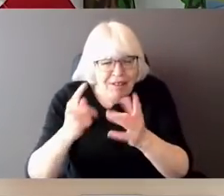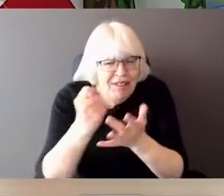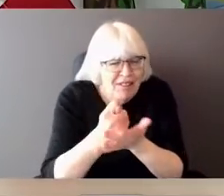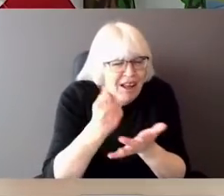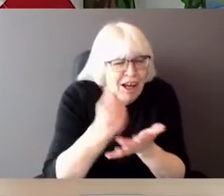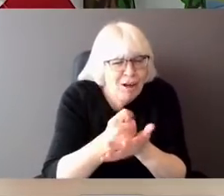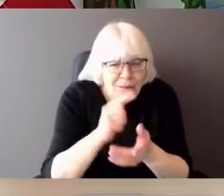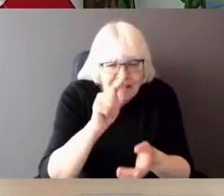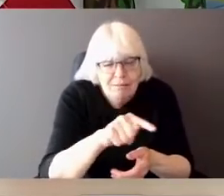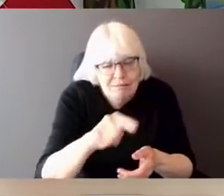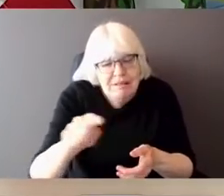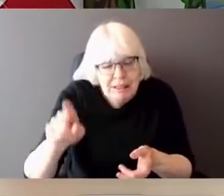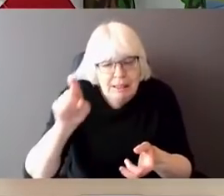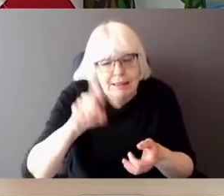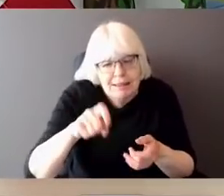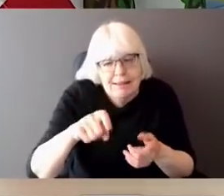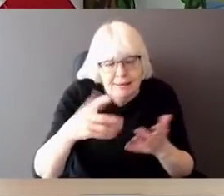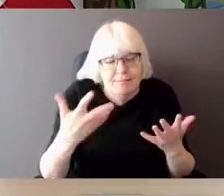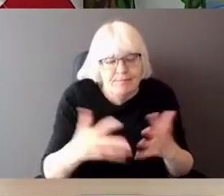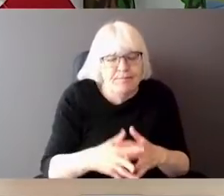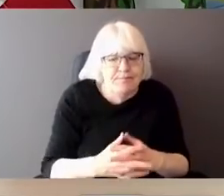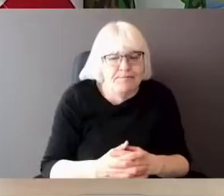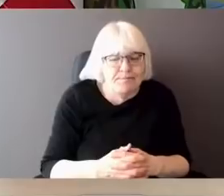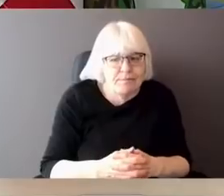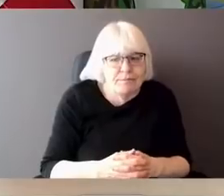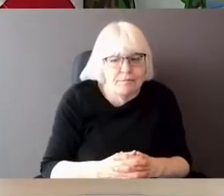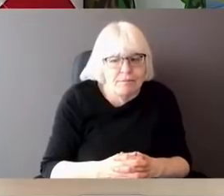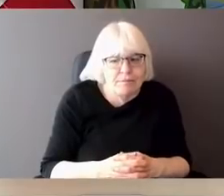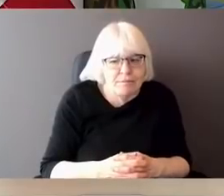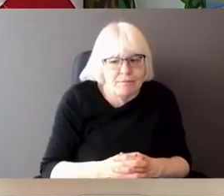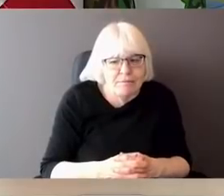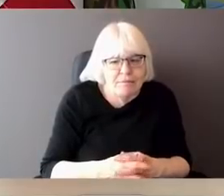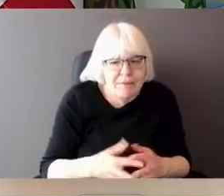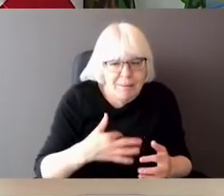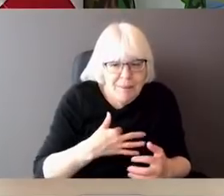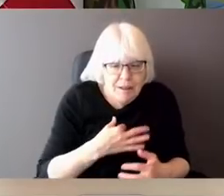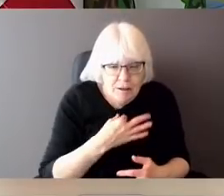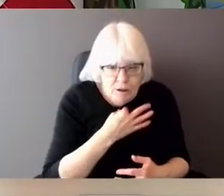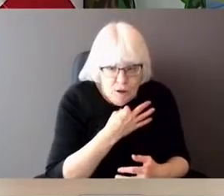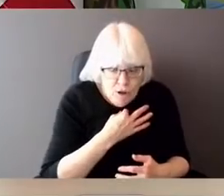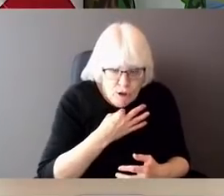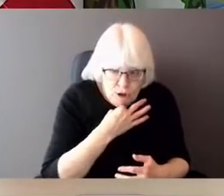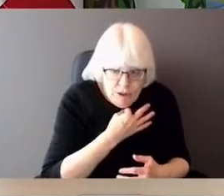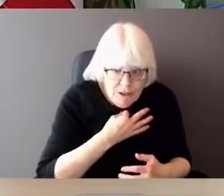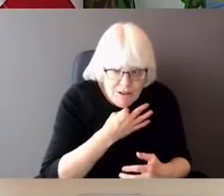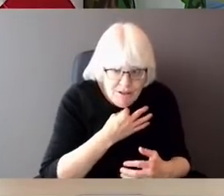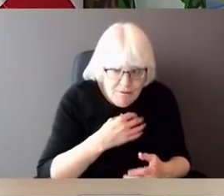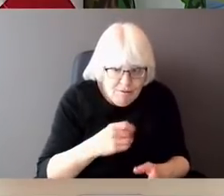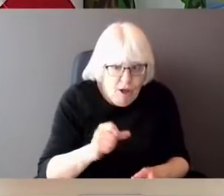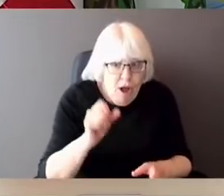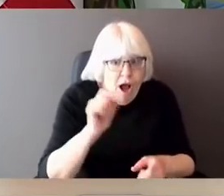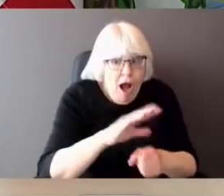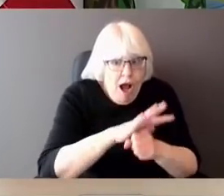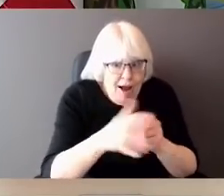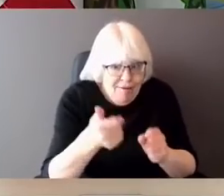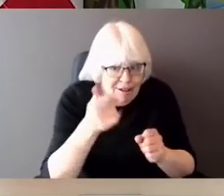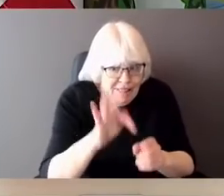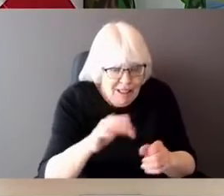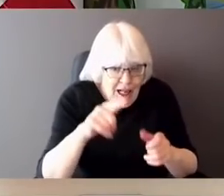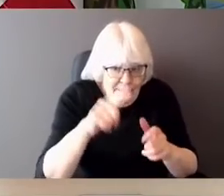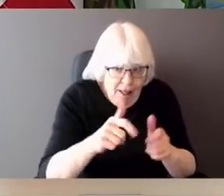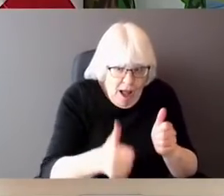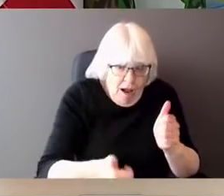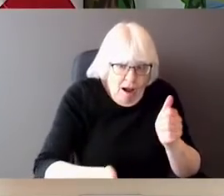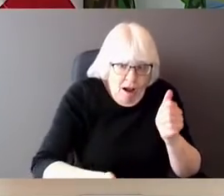Okay, thanks. I guess I was more looking for, is COVID-19 a bigger risk than other viruses that have circulated